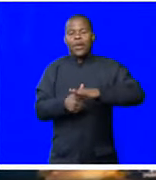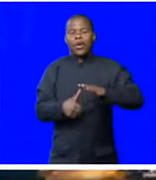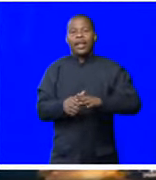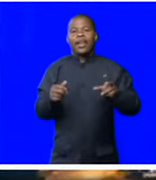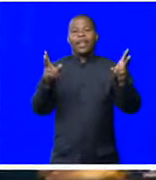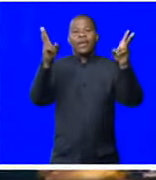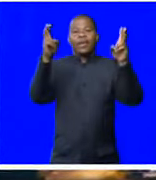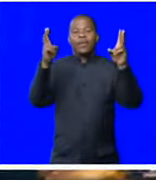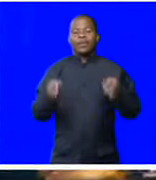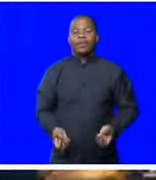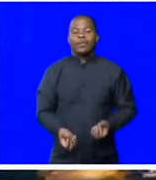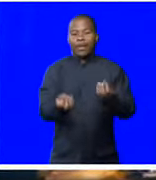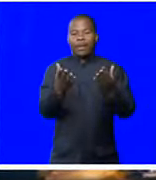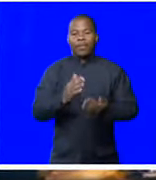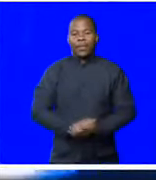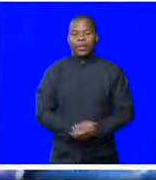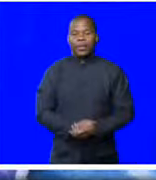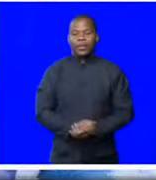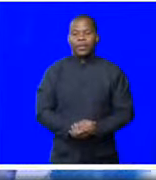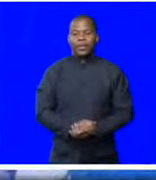our news making headlines tonight.